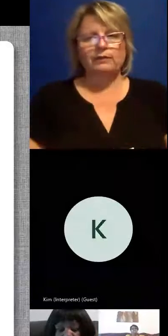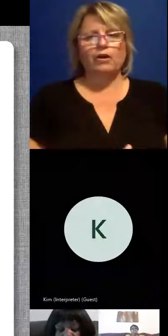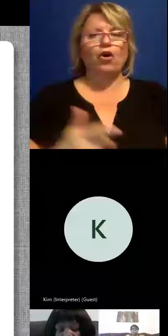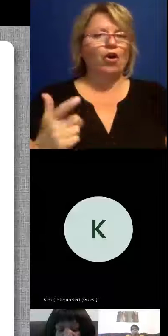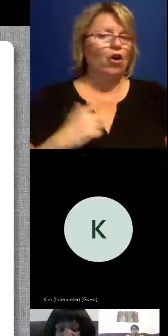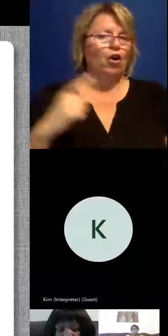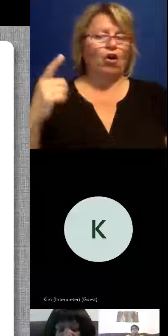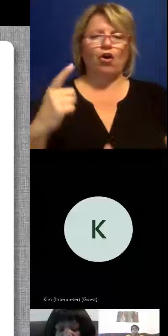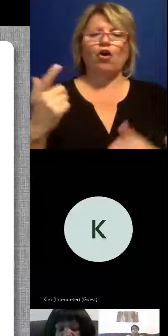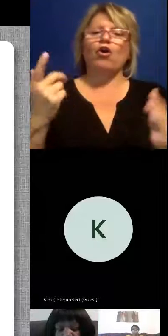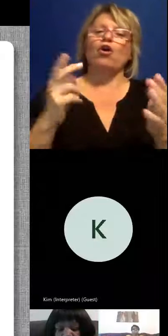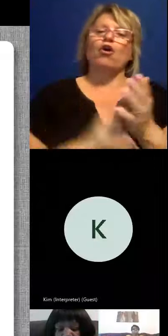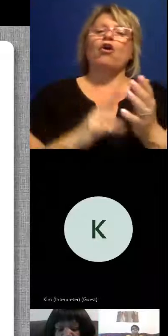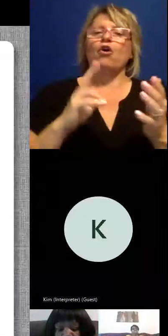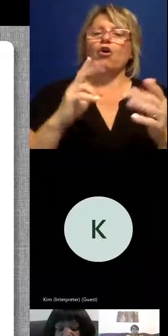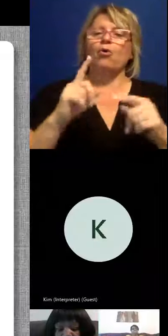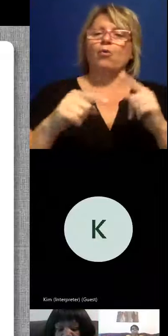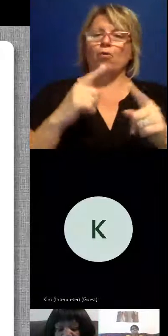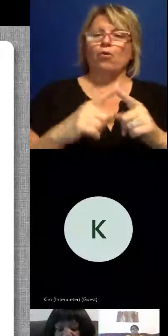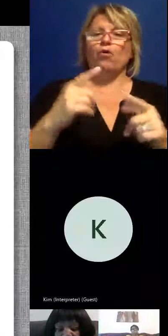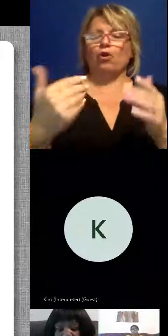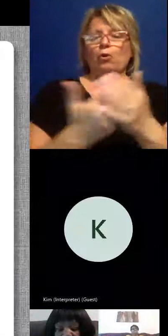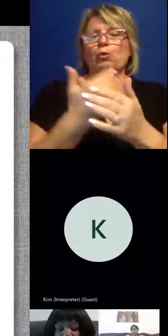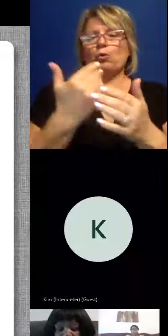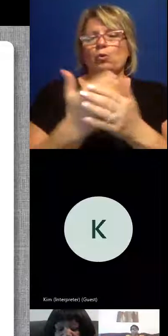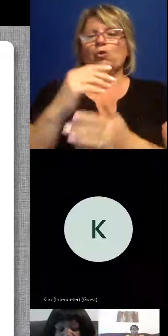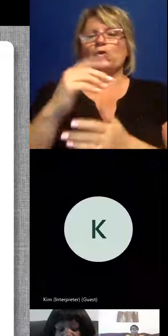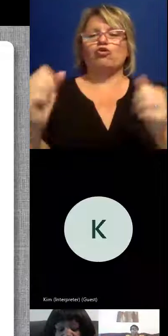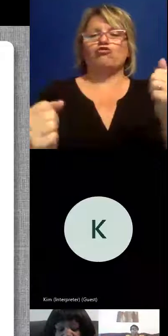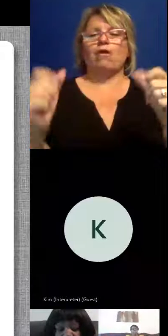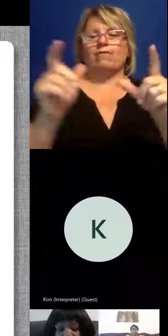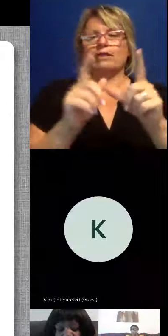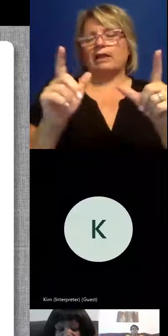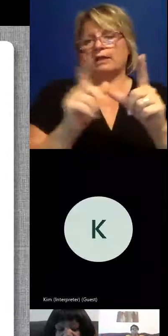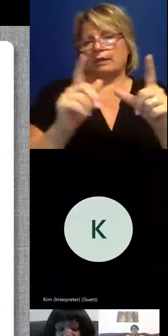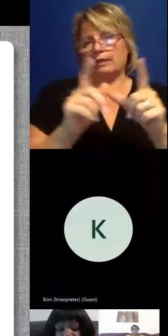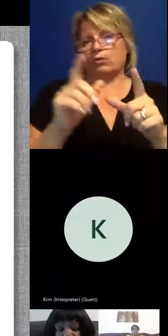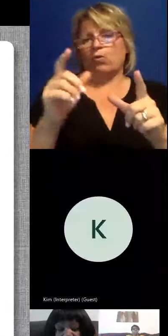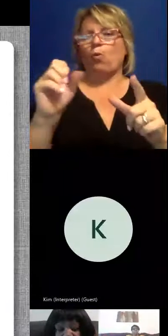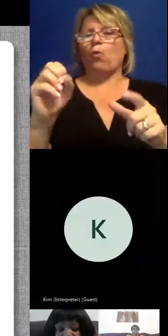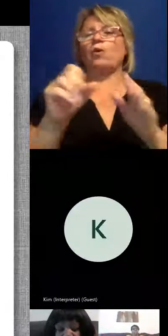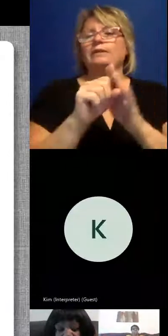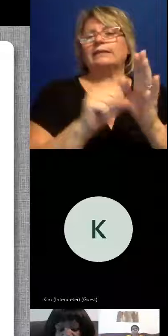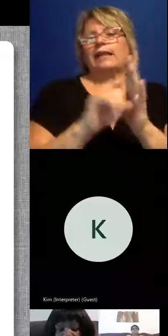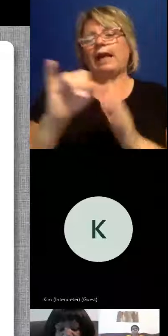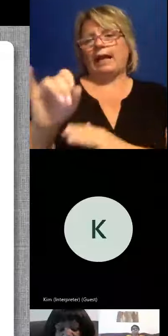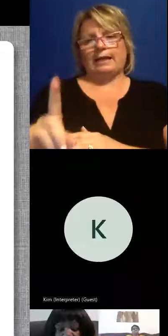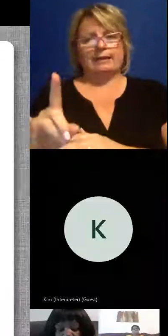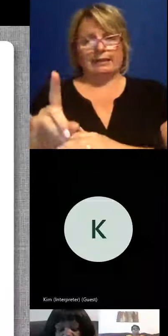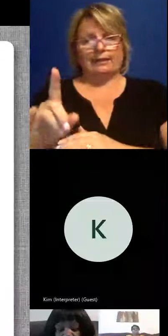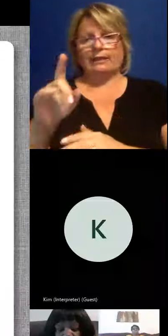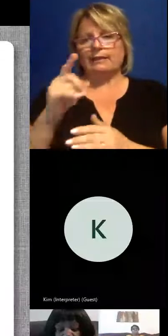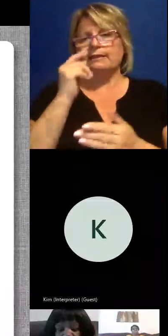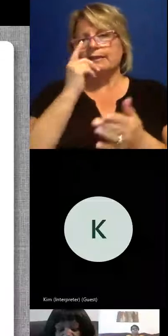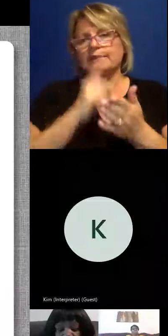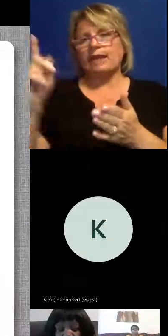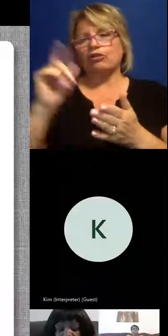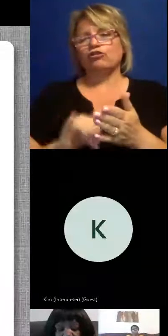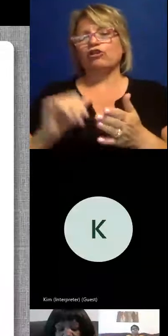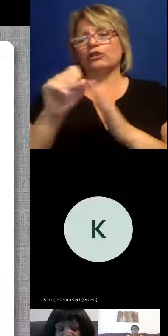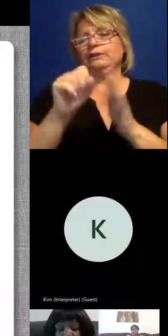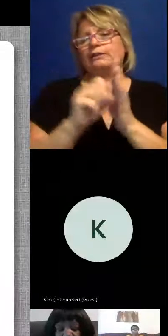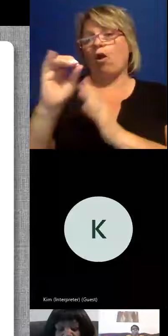automatically registered to vote when you renew your driver's license or state ID at the Secretary of State